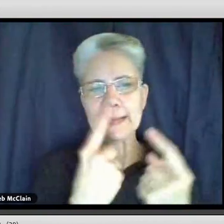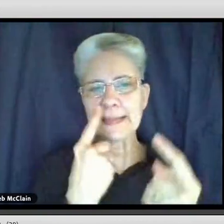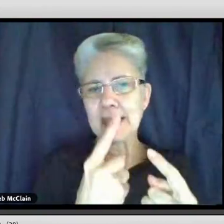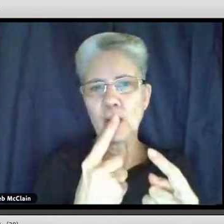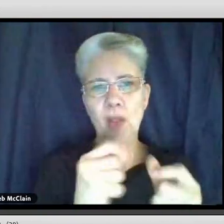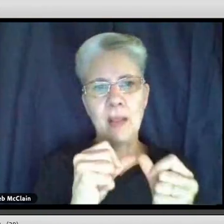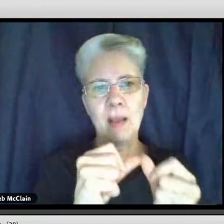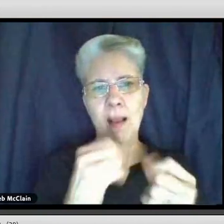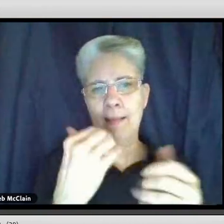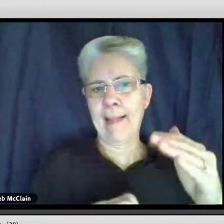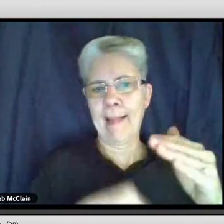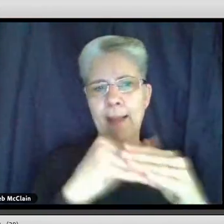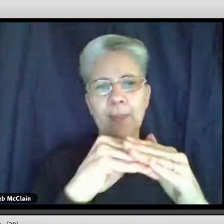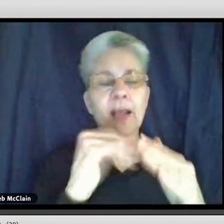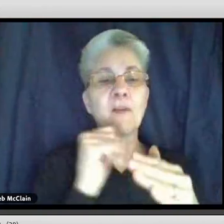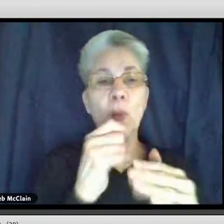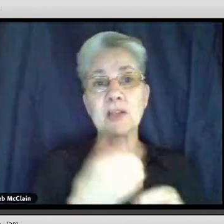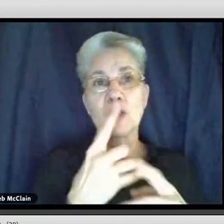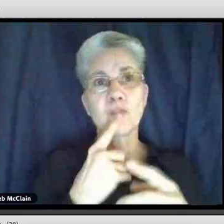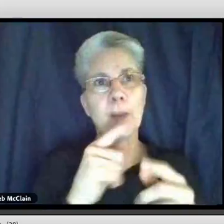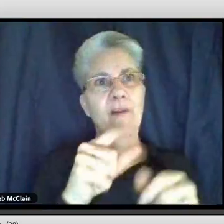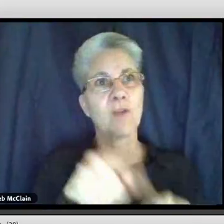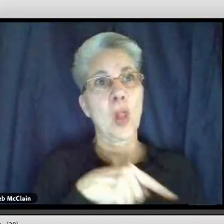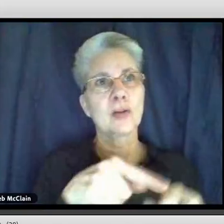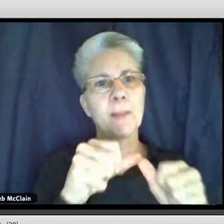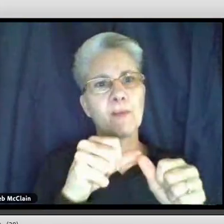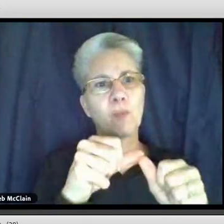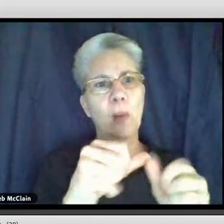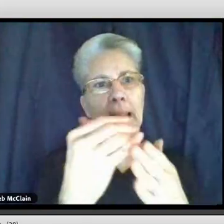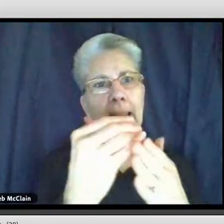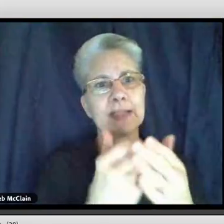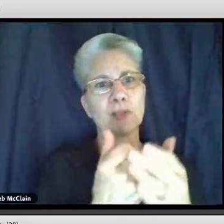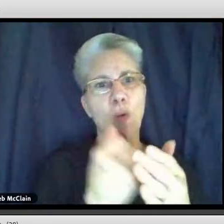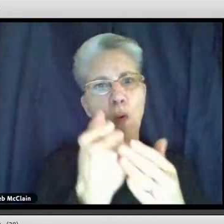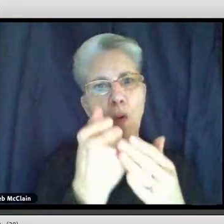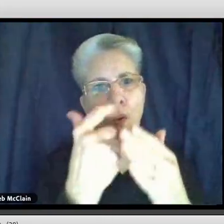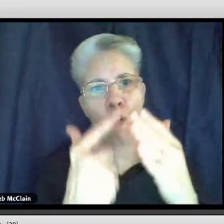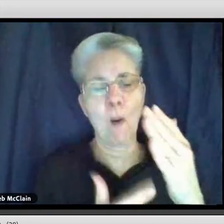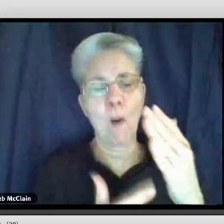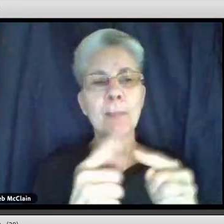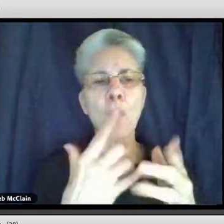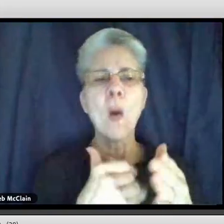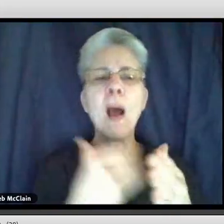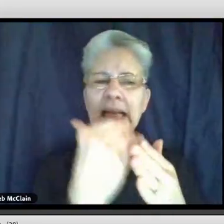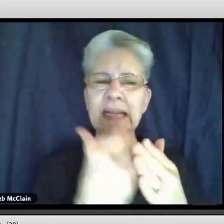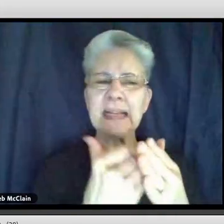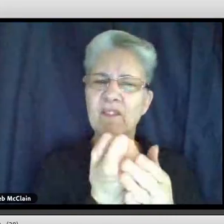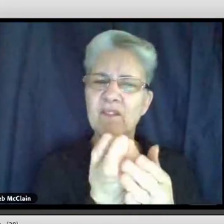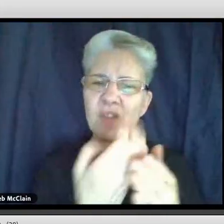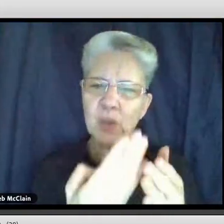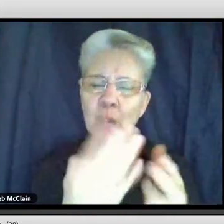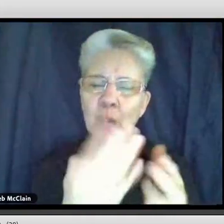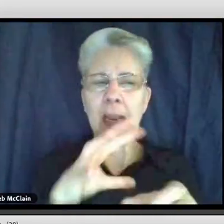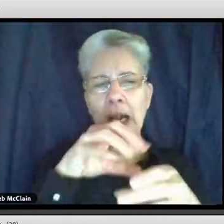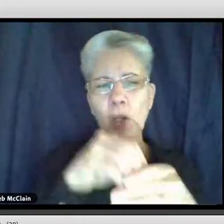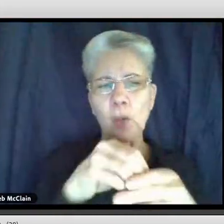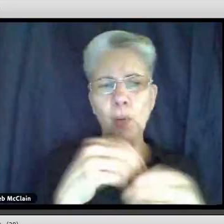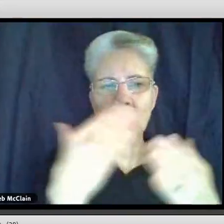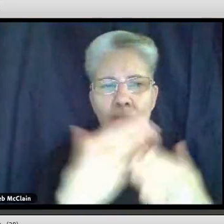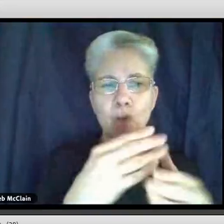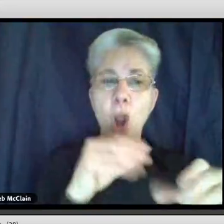exhaustive. If we were going to be exhaustive, we'd be here a very long time. But the few that I did want to list about digital preservation include a